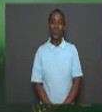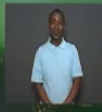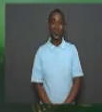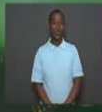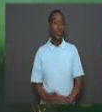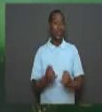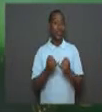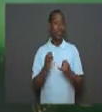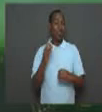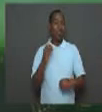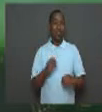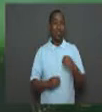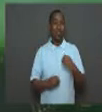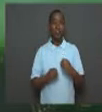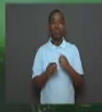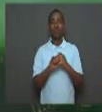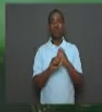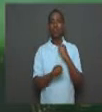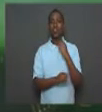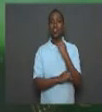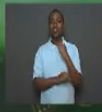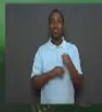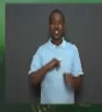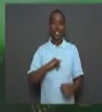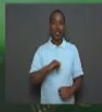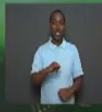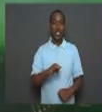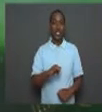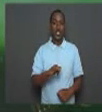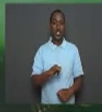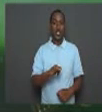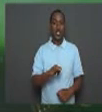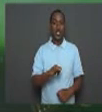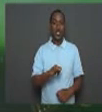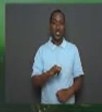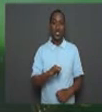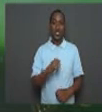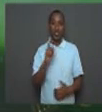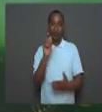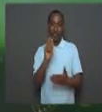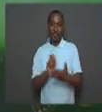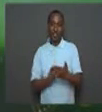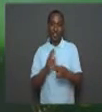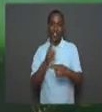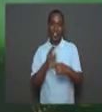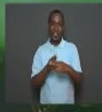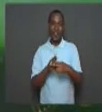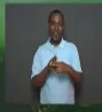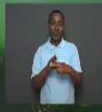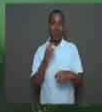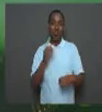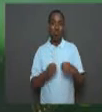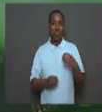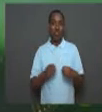Divide the organisms based on their similarities. Write down the name of the